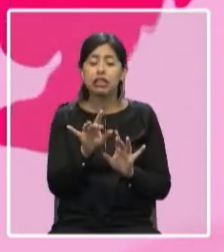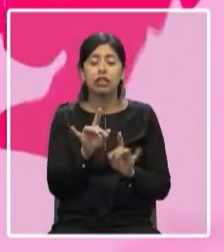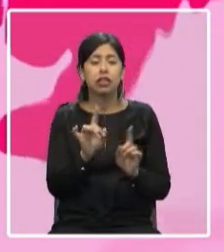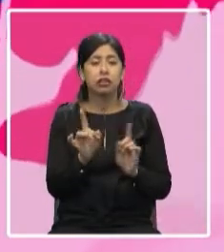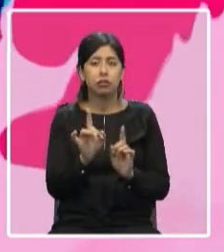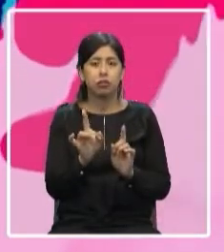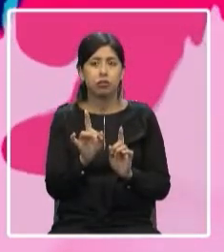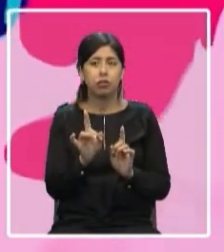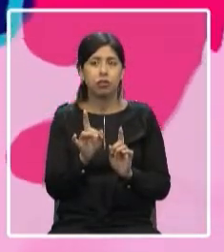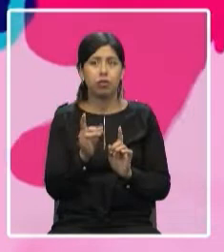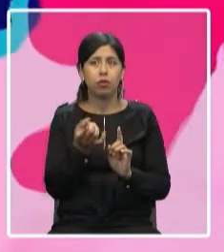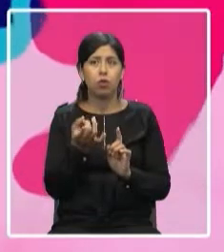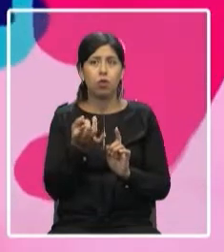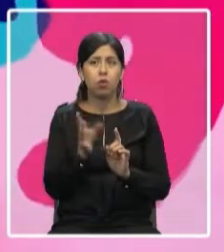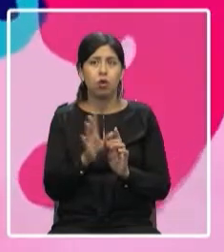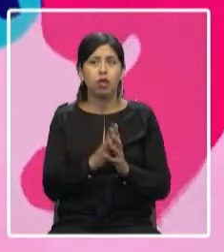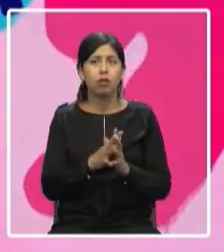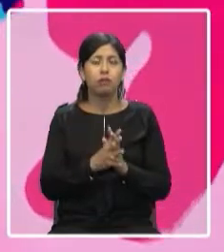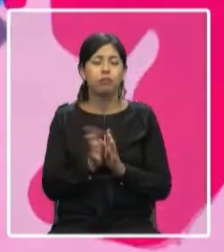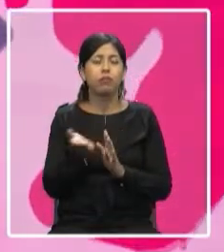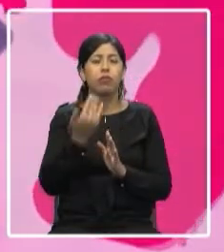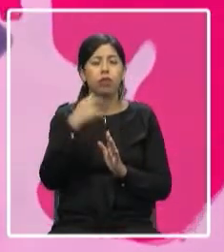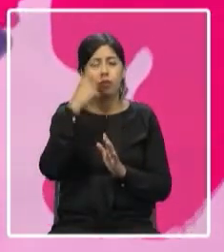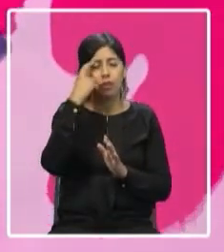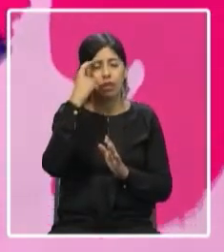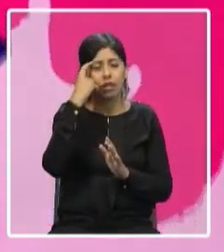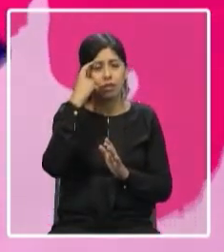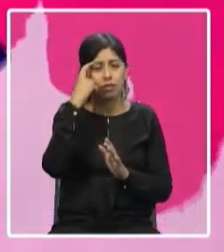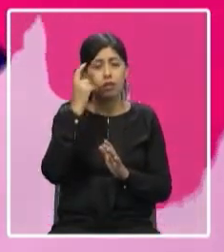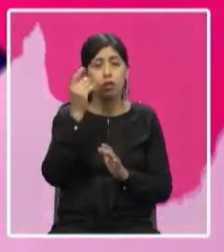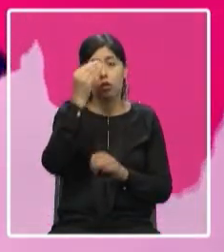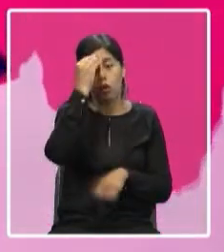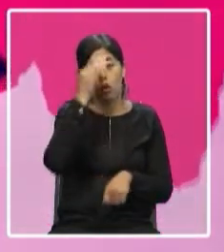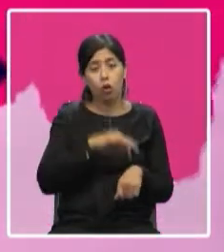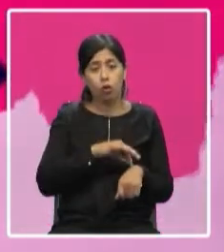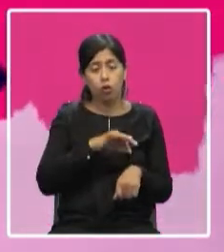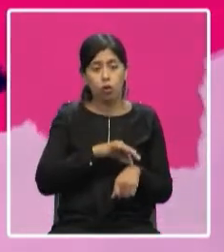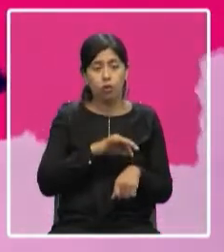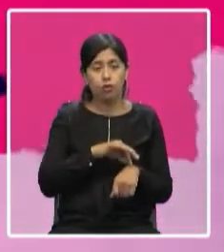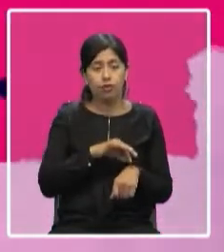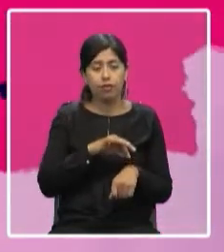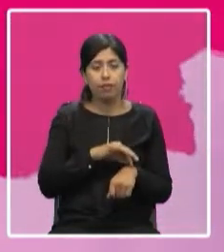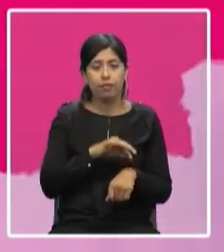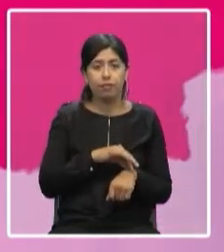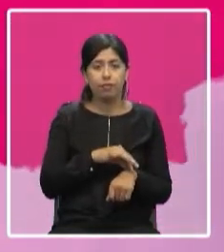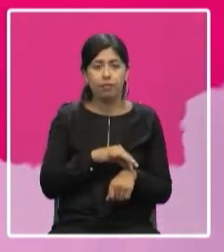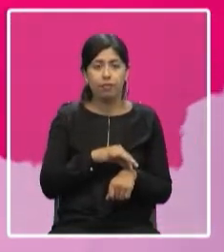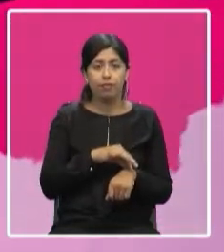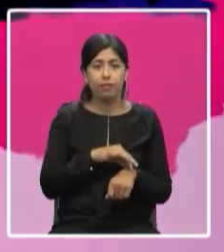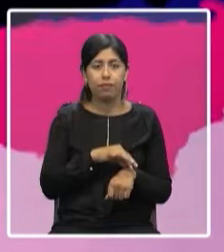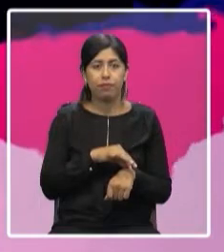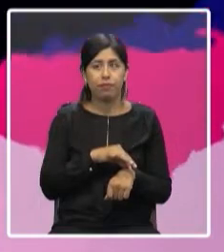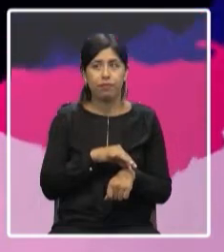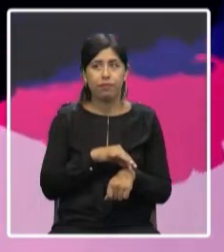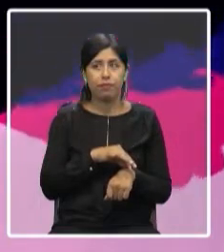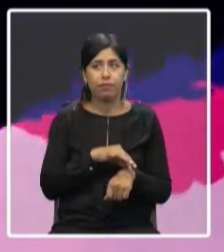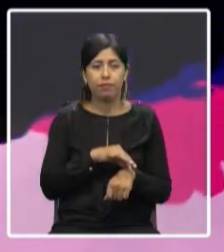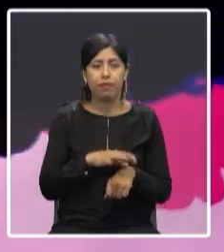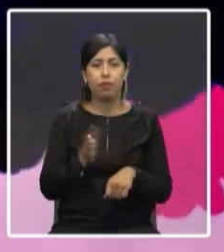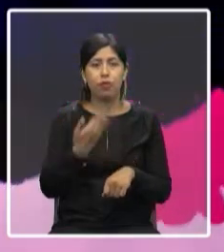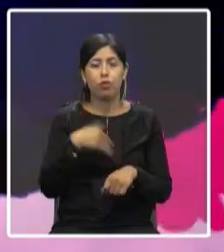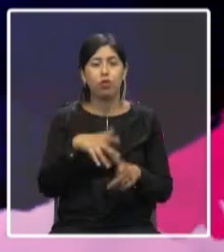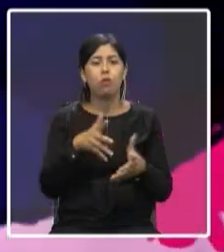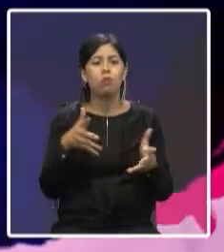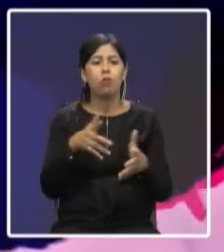a medical doctor now, you have access to hundreds of different diagnostic tests for blood, for